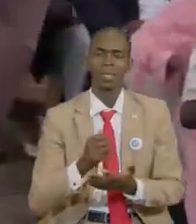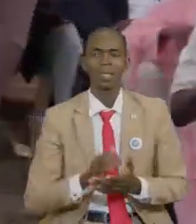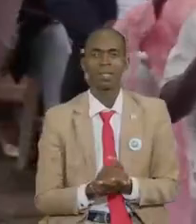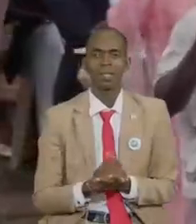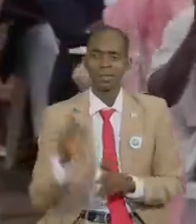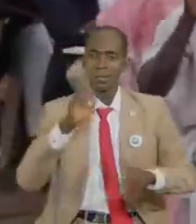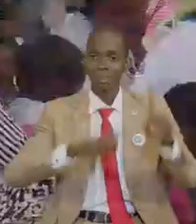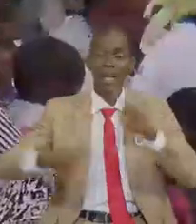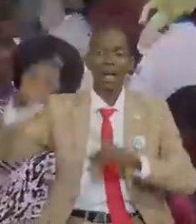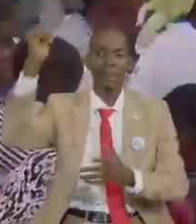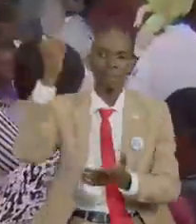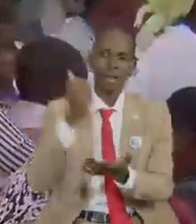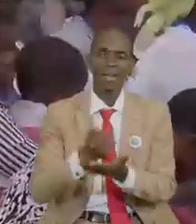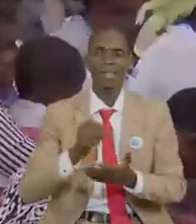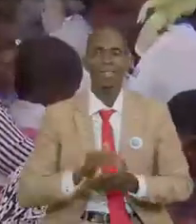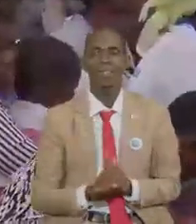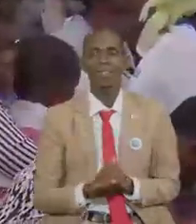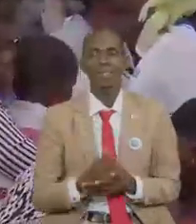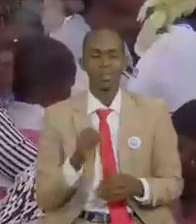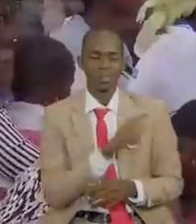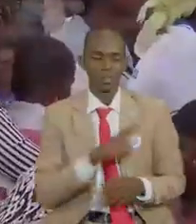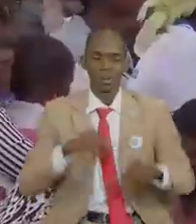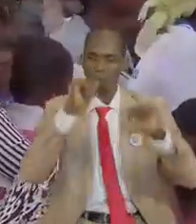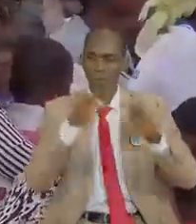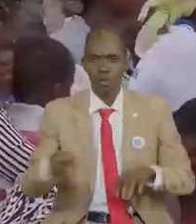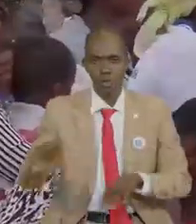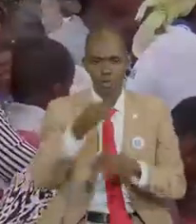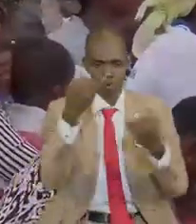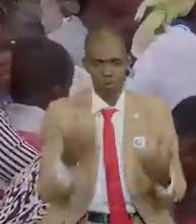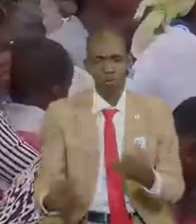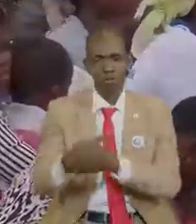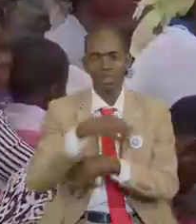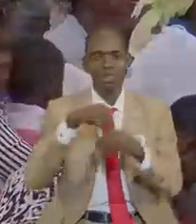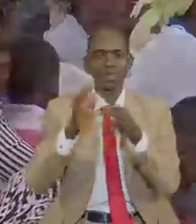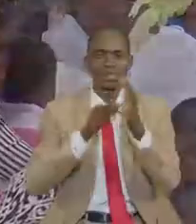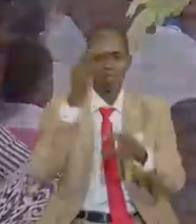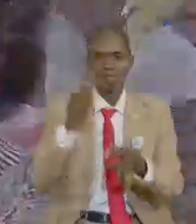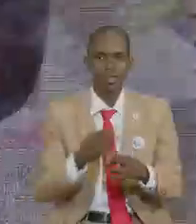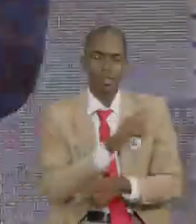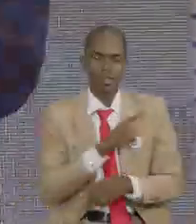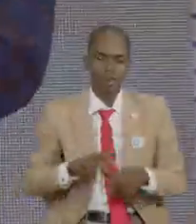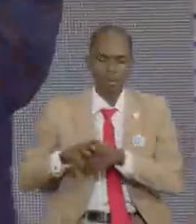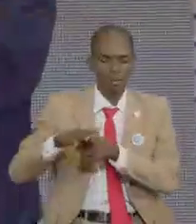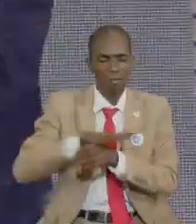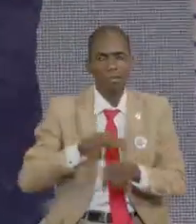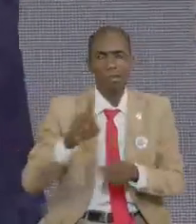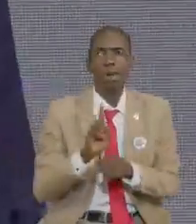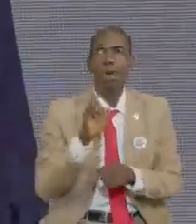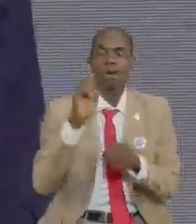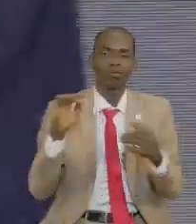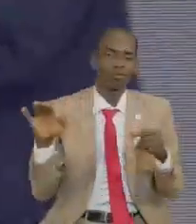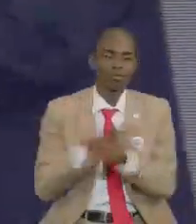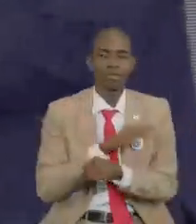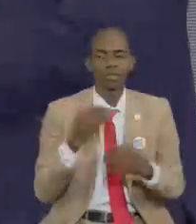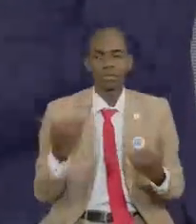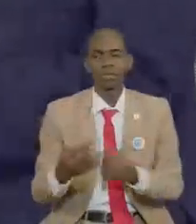Amen. The Lord bless you today. The Lord fill you up today. And the Lord give